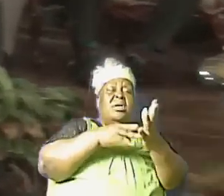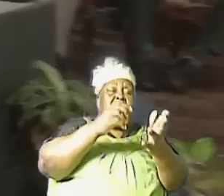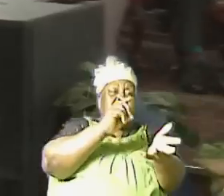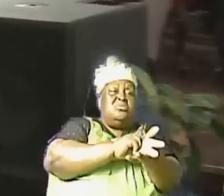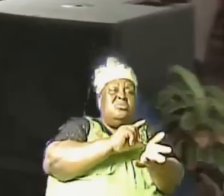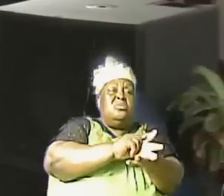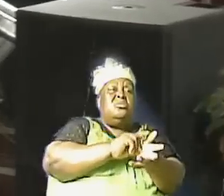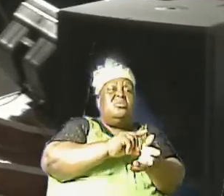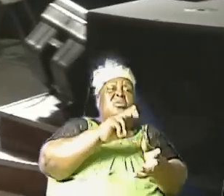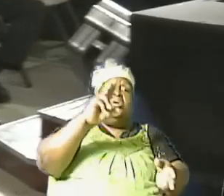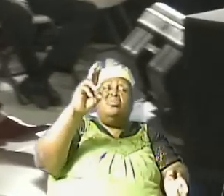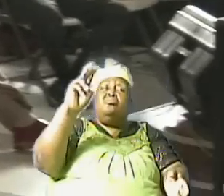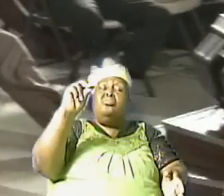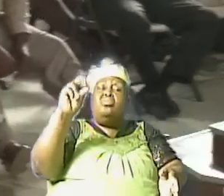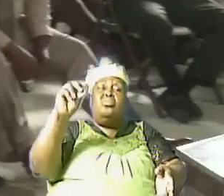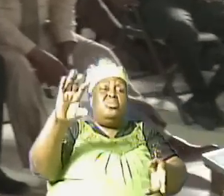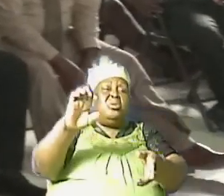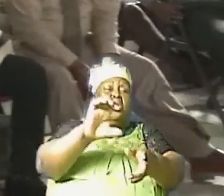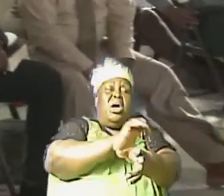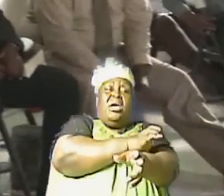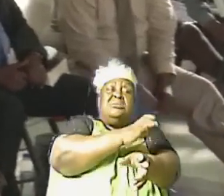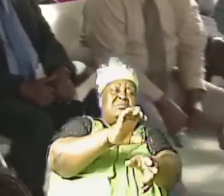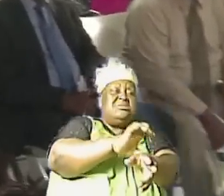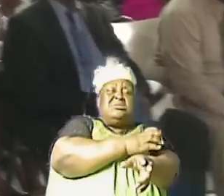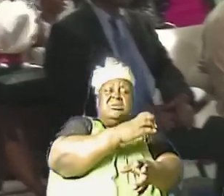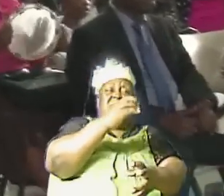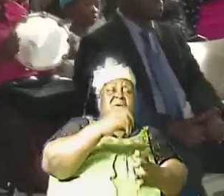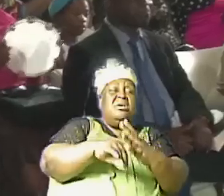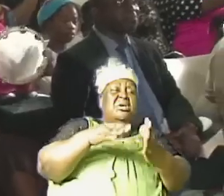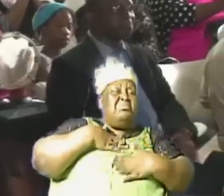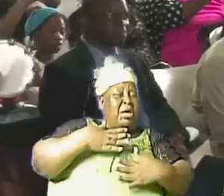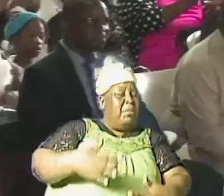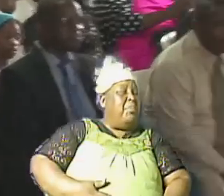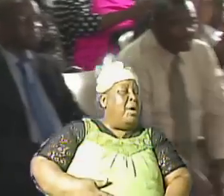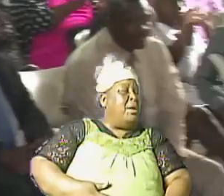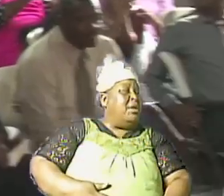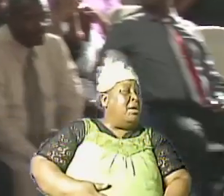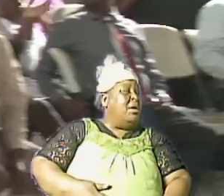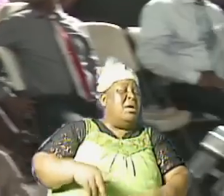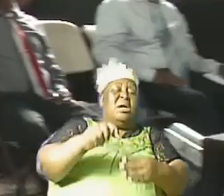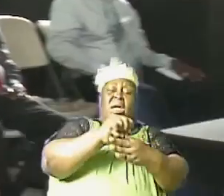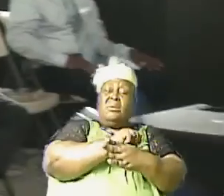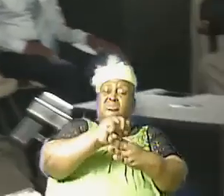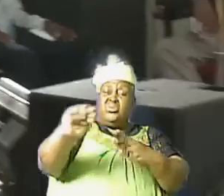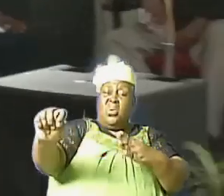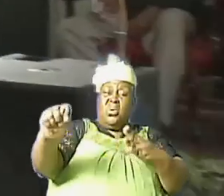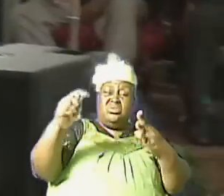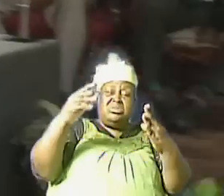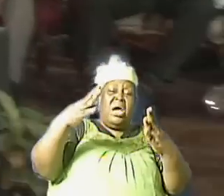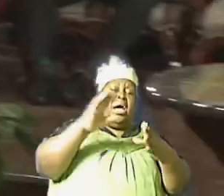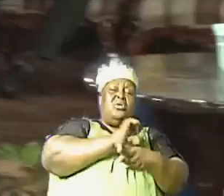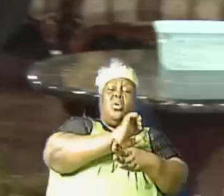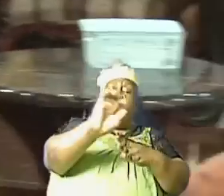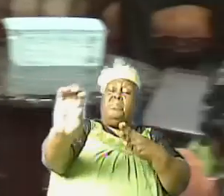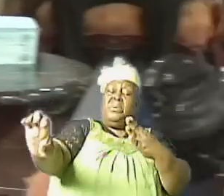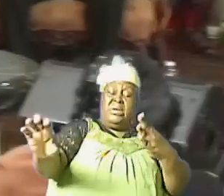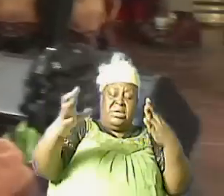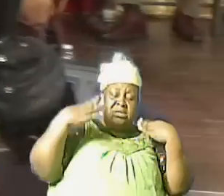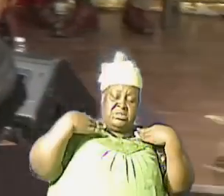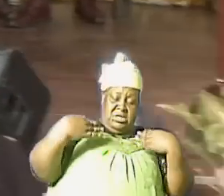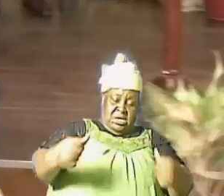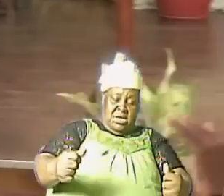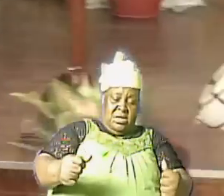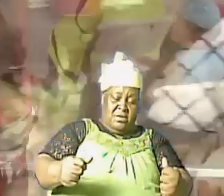doctor. There is no myeloma in my system. I'm totally and